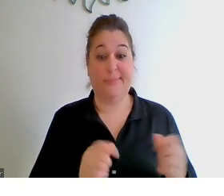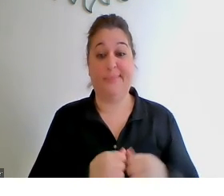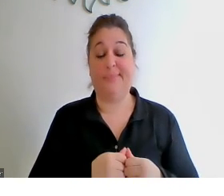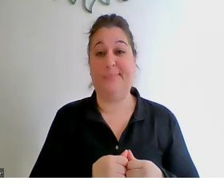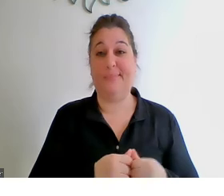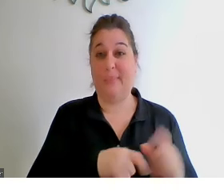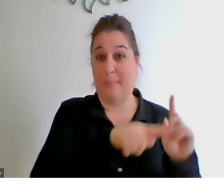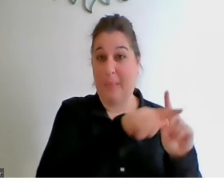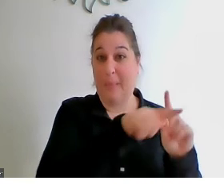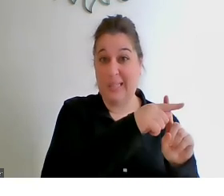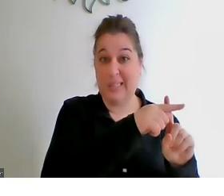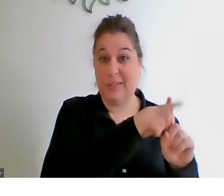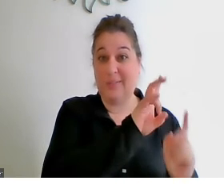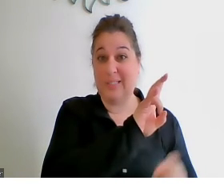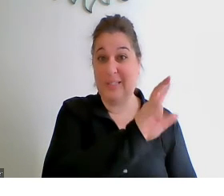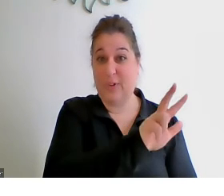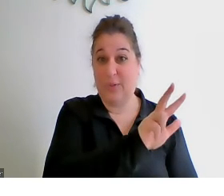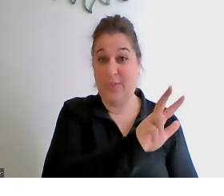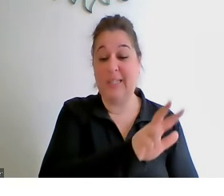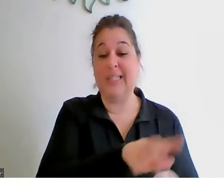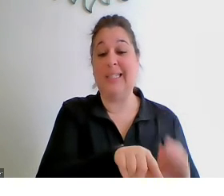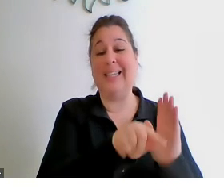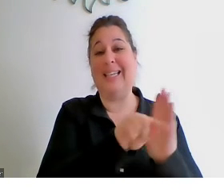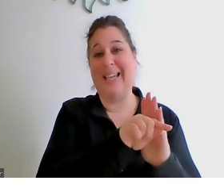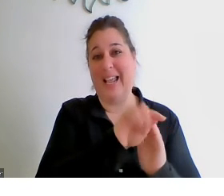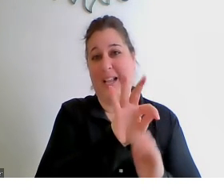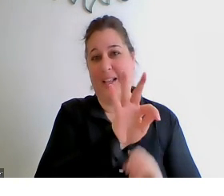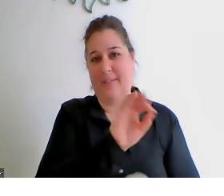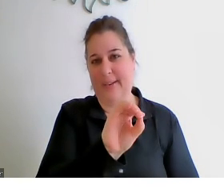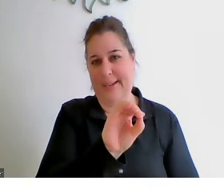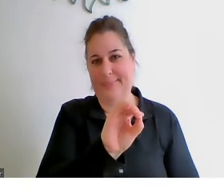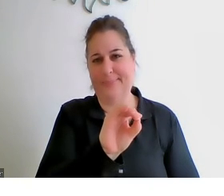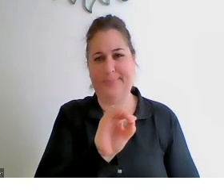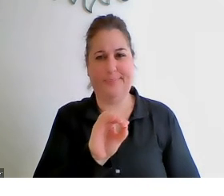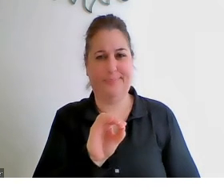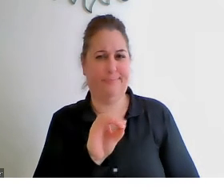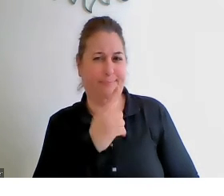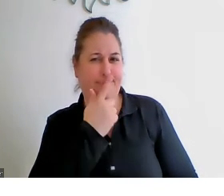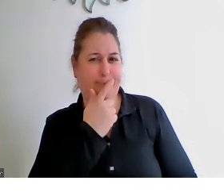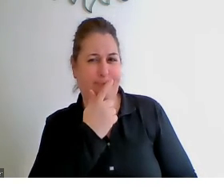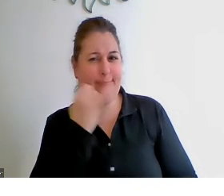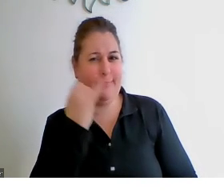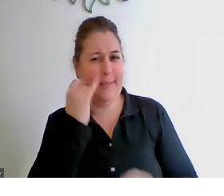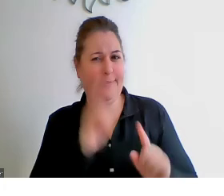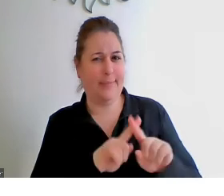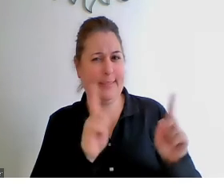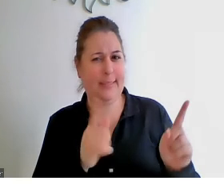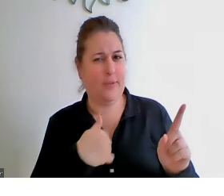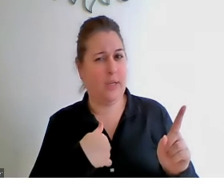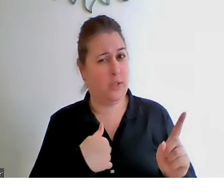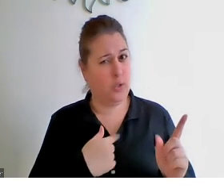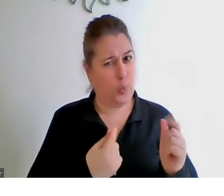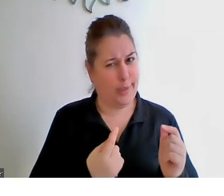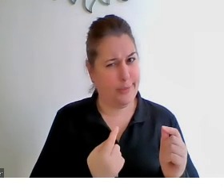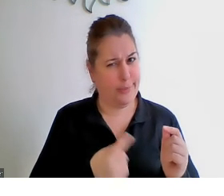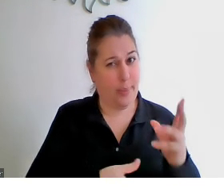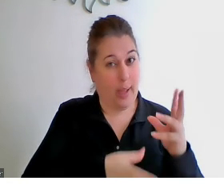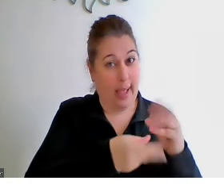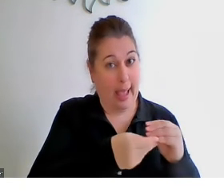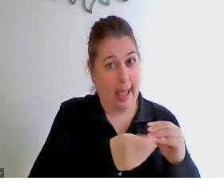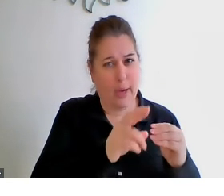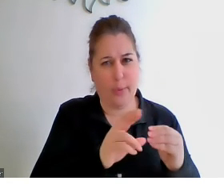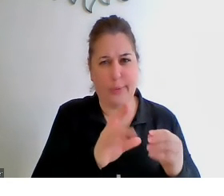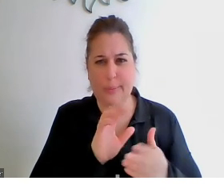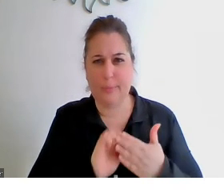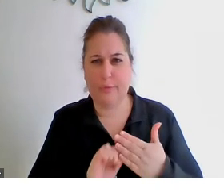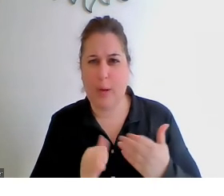They're different. One's a positive and one's a negative. So the next thing you ask yourself, are you going to add or subtract? Well,